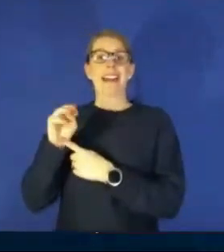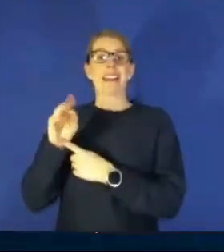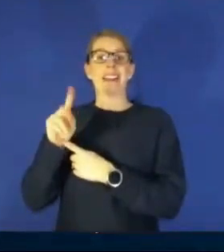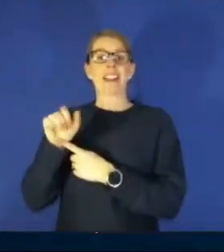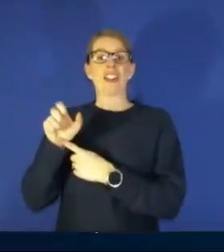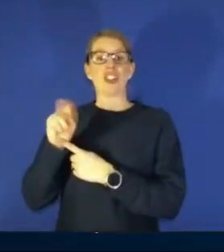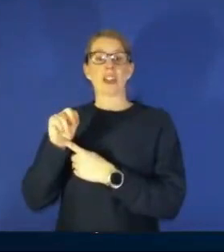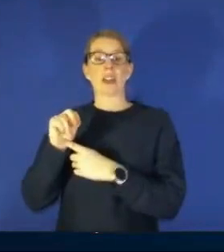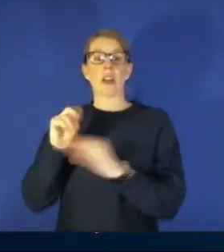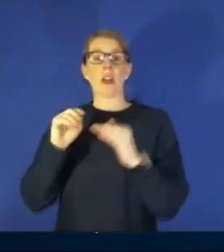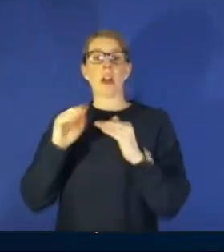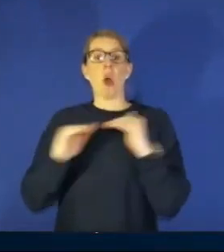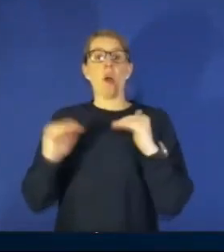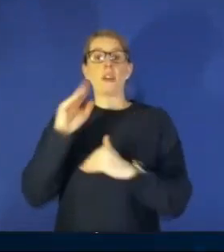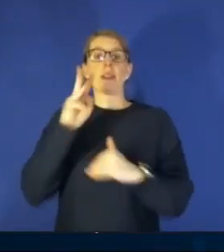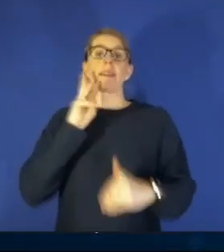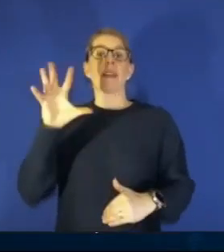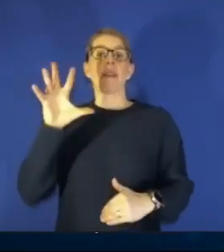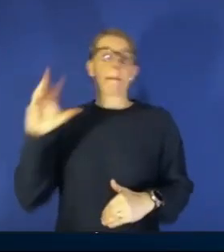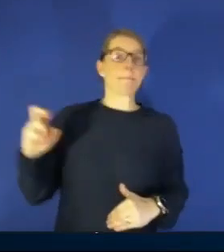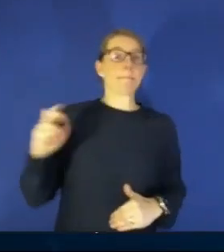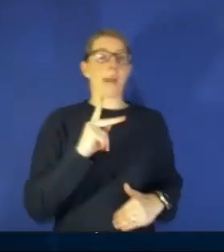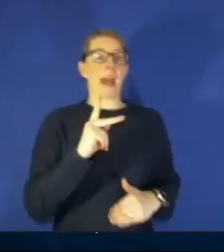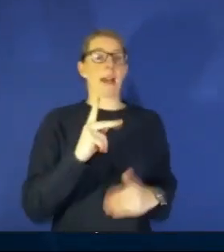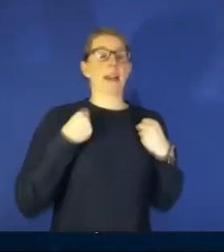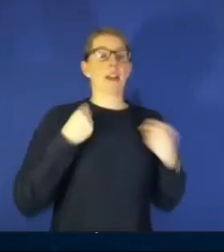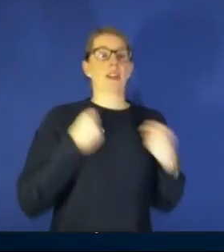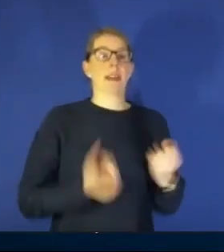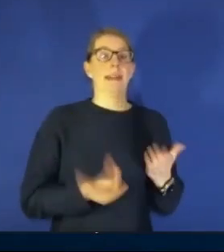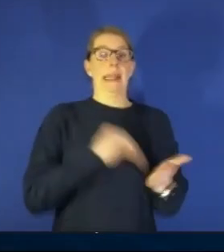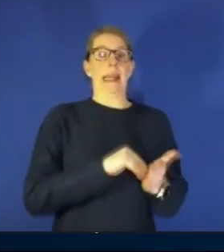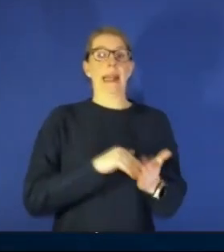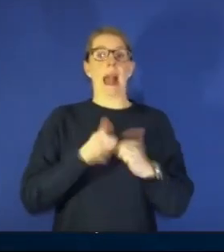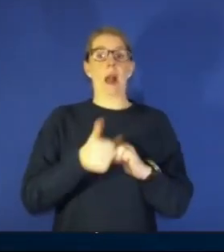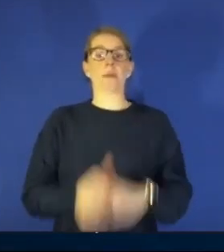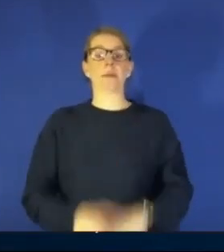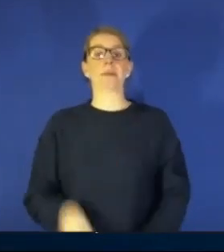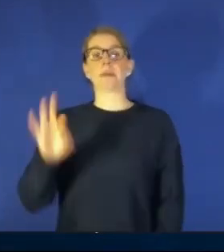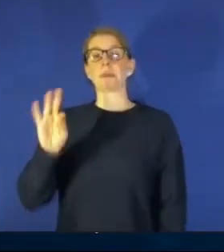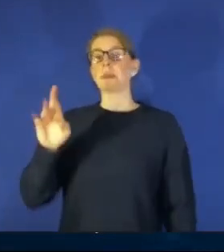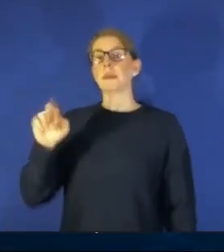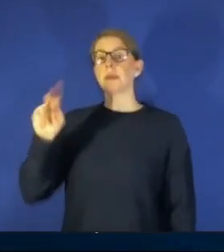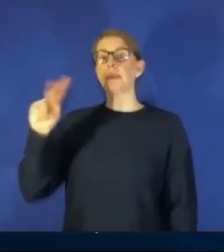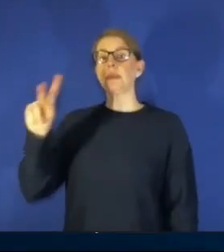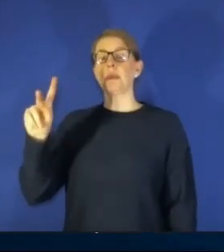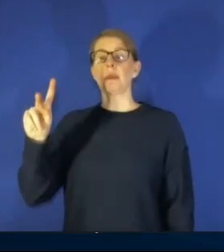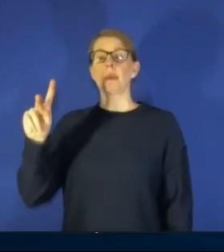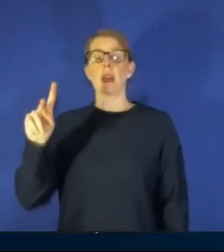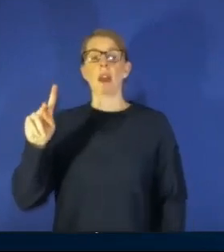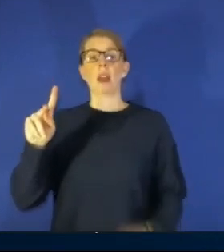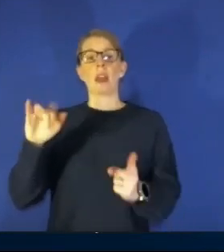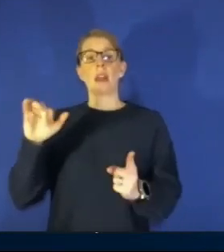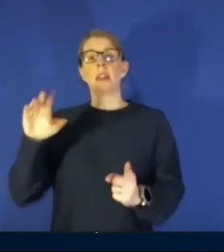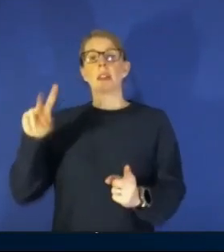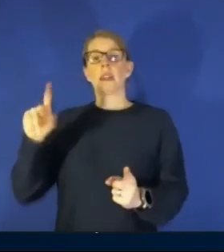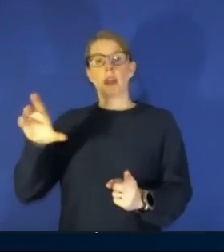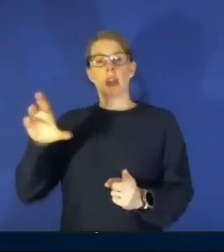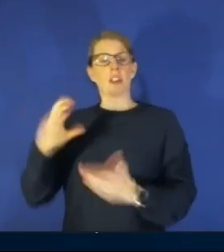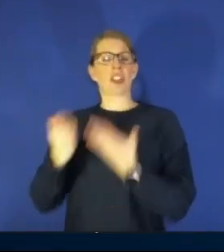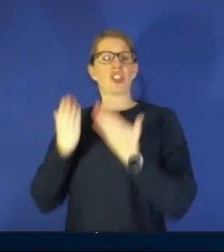65 start to get back into shape? Frank, I'm going to ask you, but Dr. Kalender-Rich, where would you suggest someone